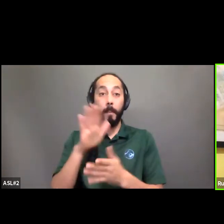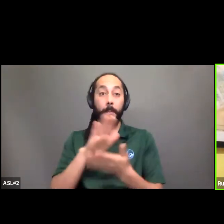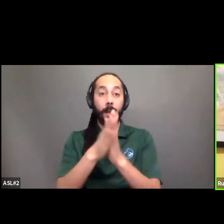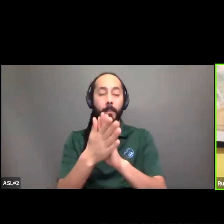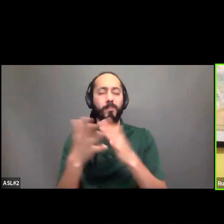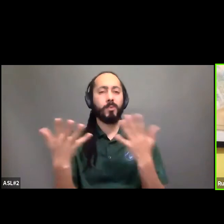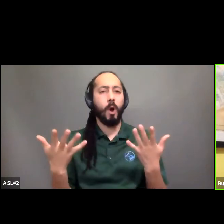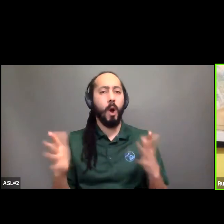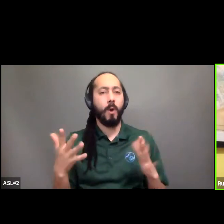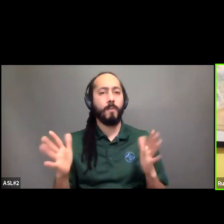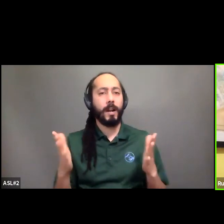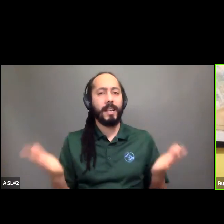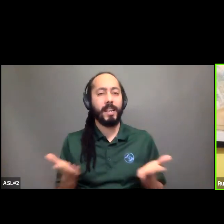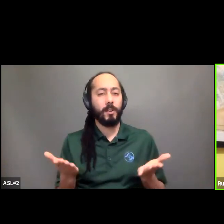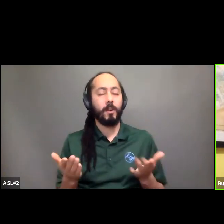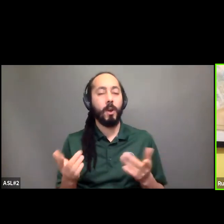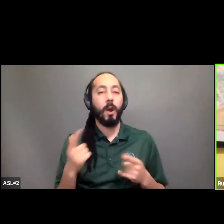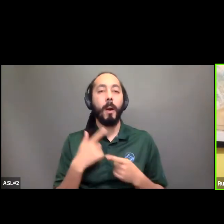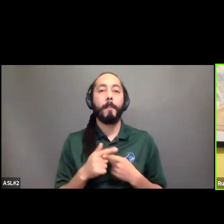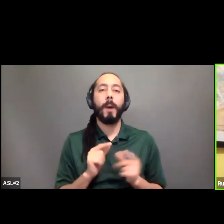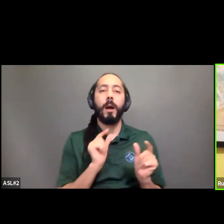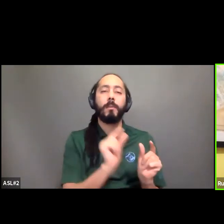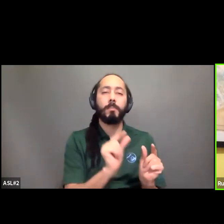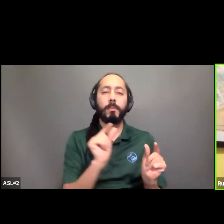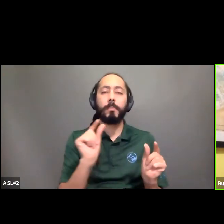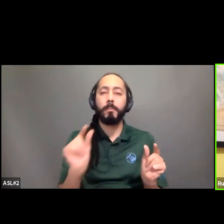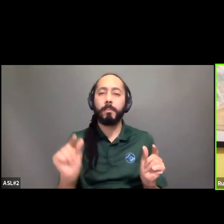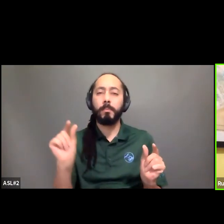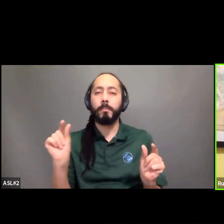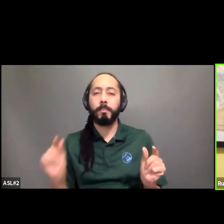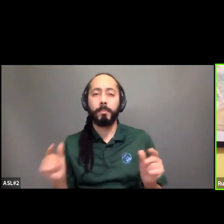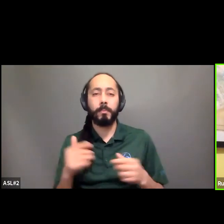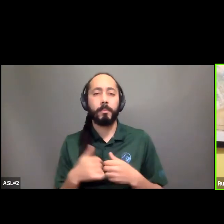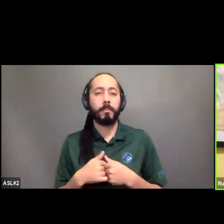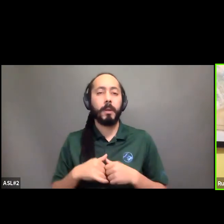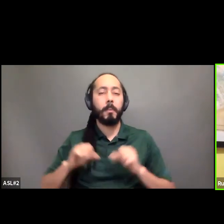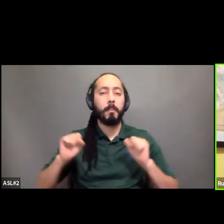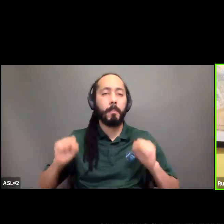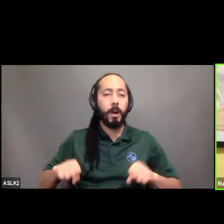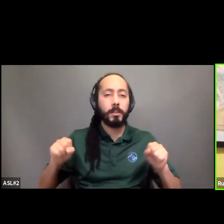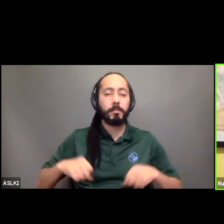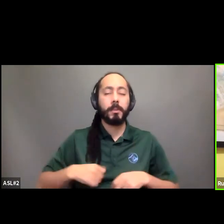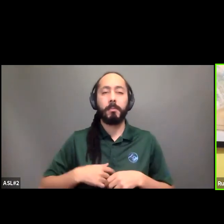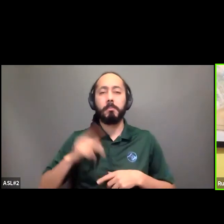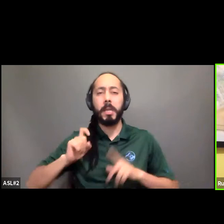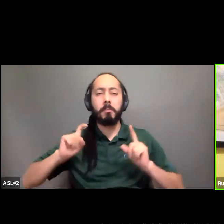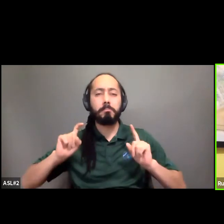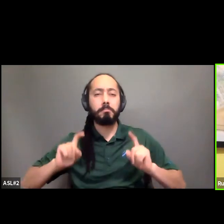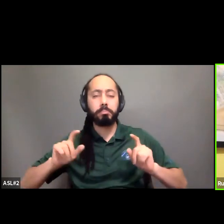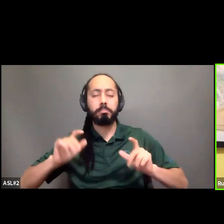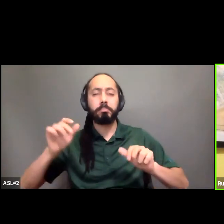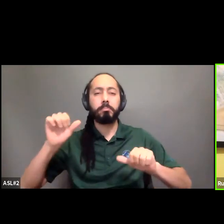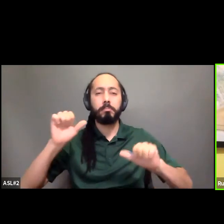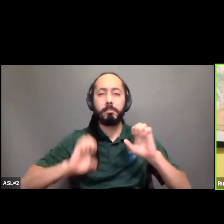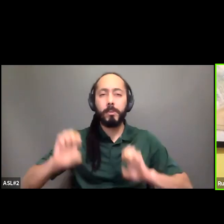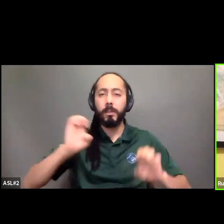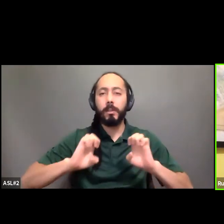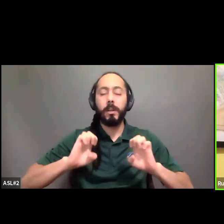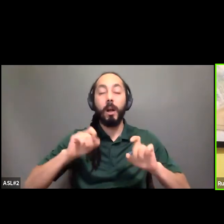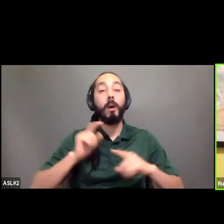fragments and pieces, experiments and possibilities, including symbolic and